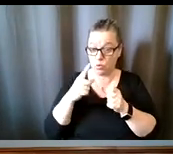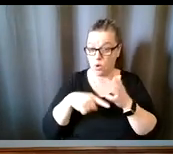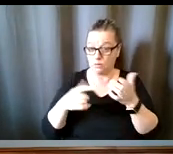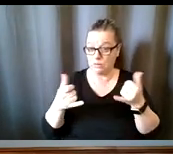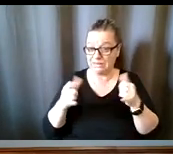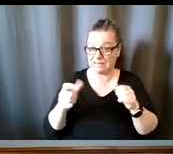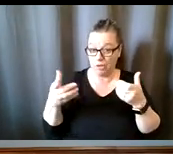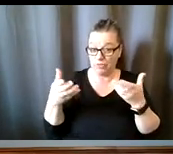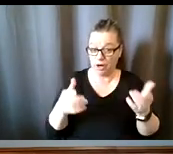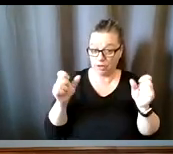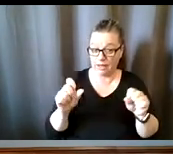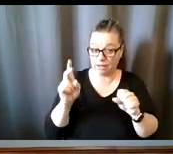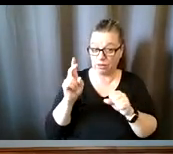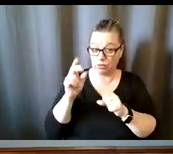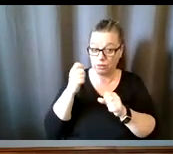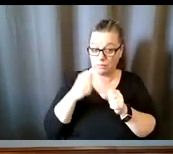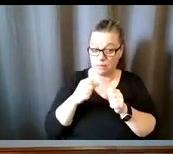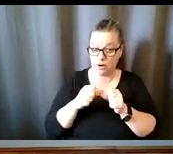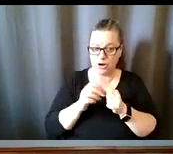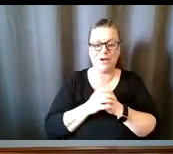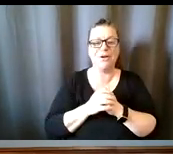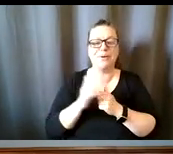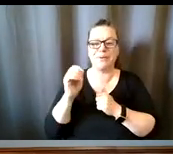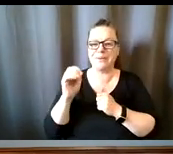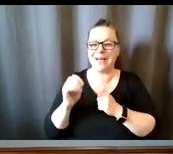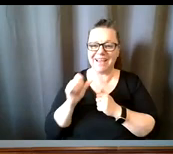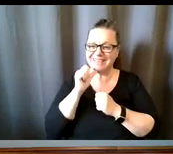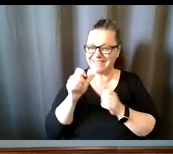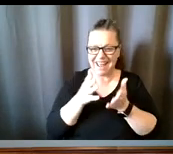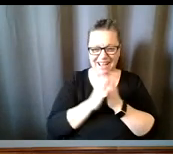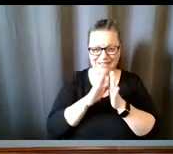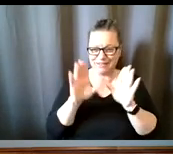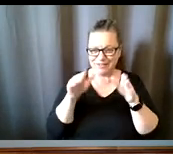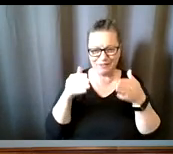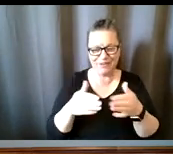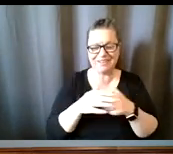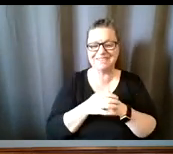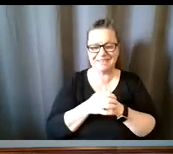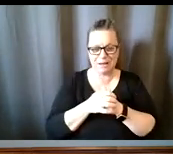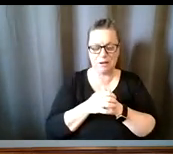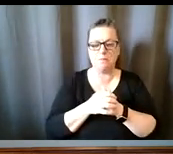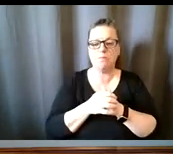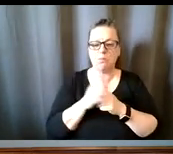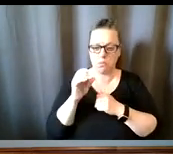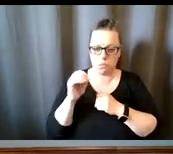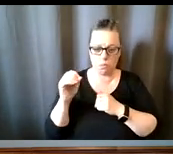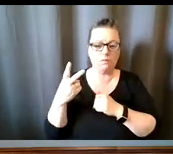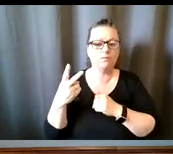can you remember there? Not a single one, because I didn't ask you to focus on that. 0, 0,